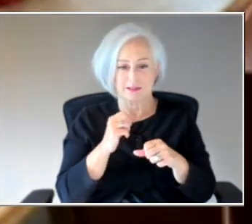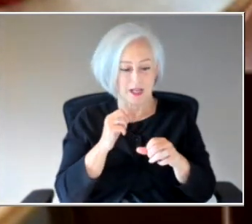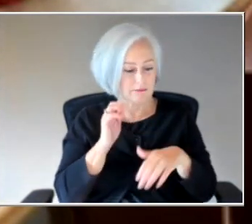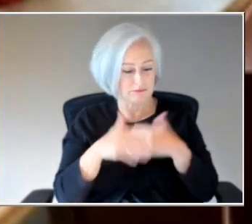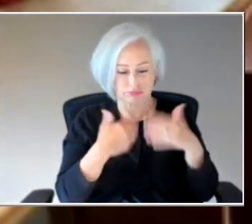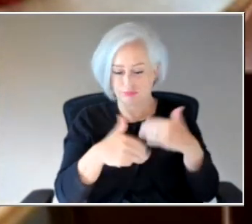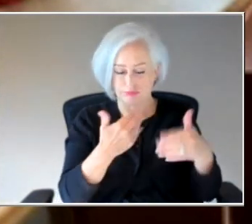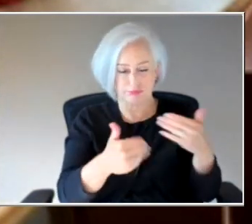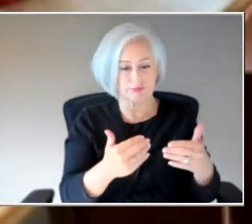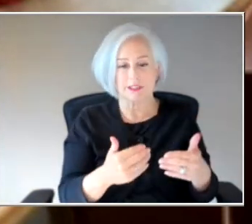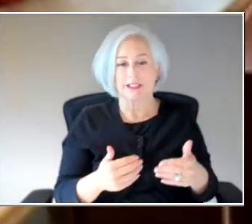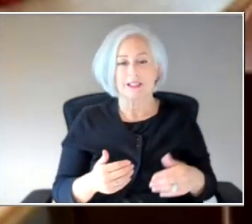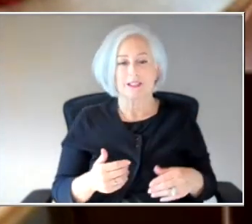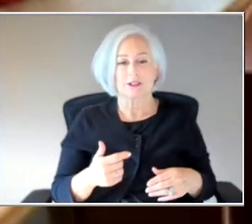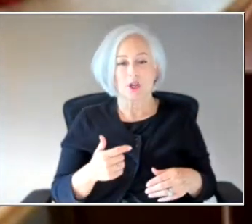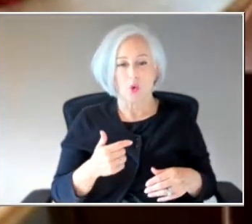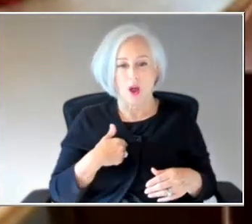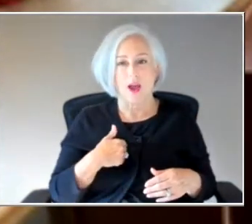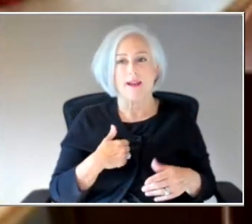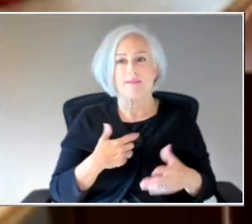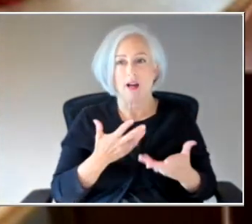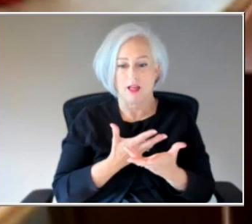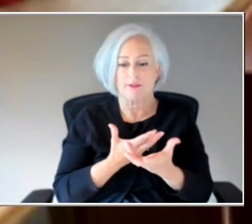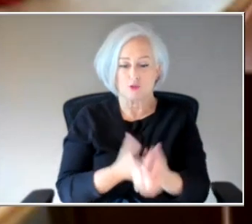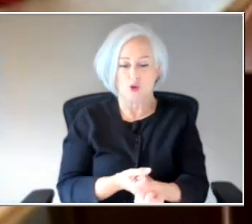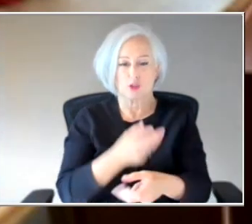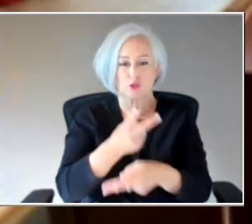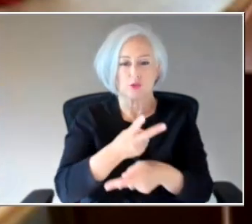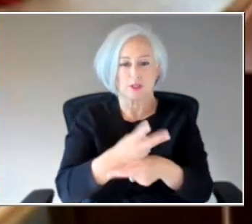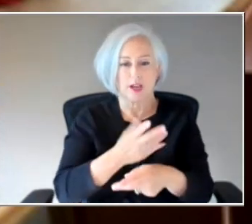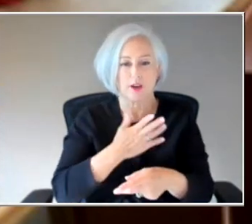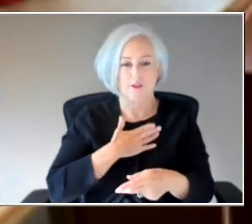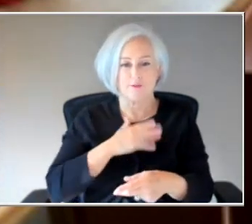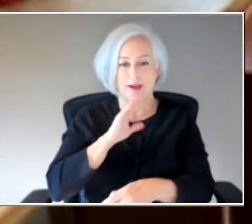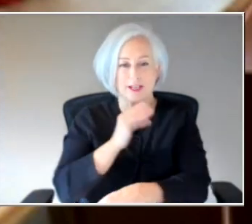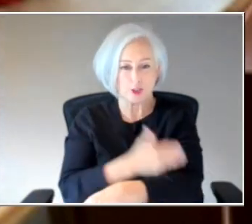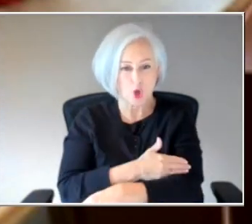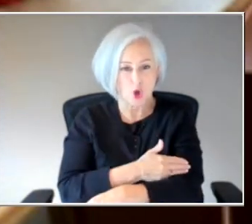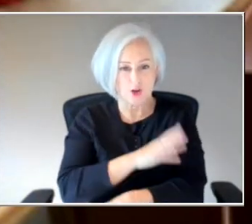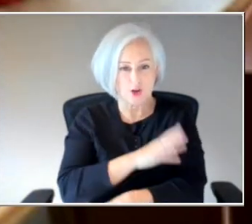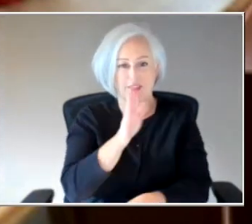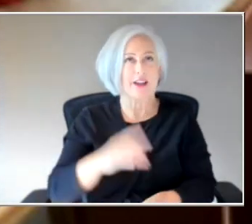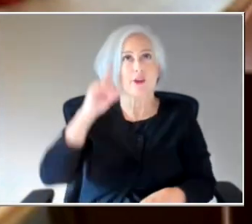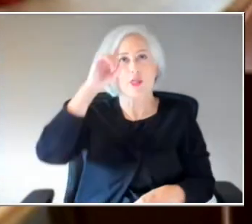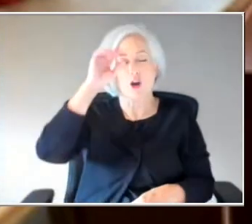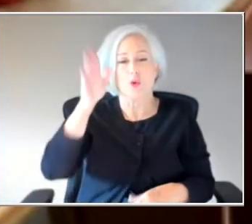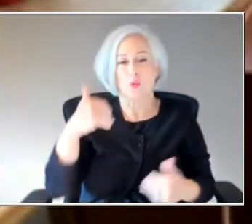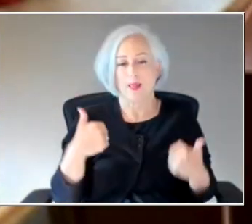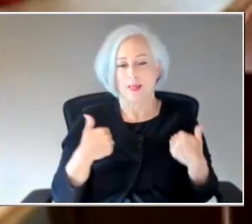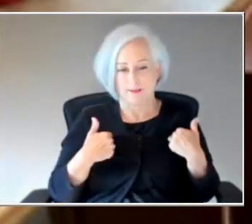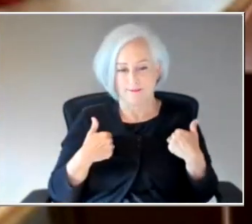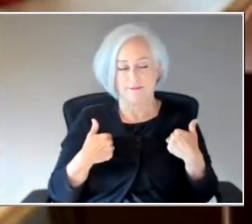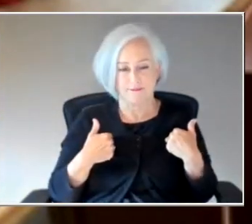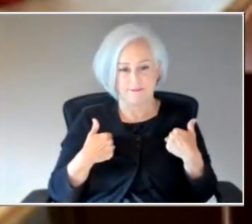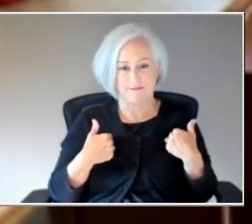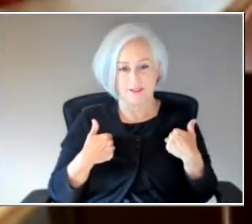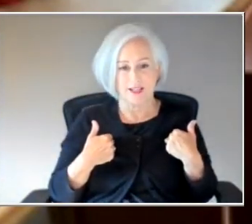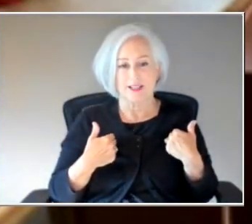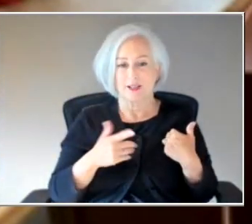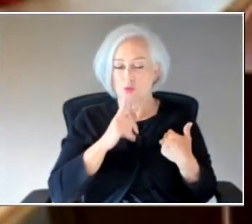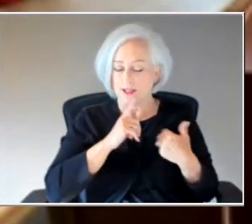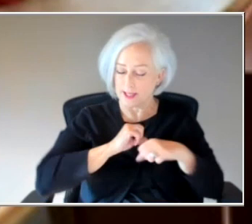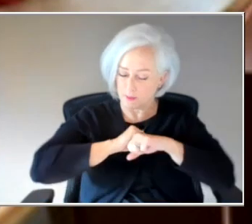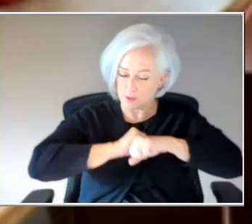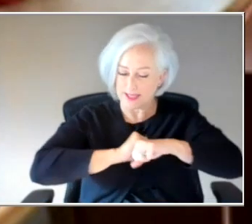that. I've gained a lot of trust in people to take care of my daughter that I never thought I'd have to. Very protective over